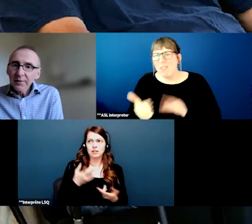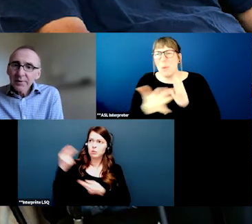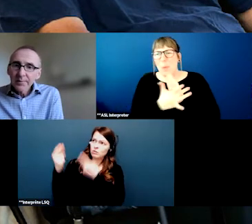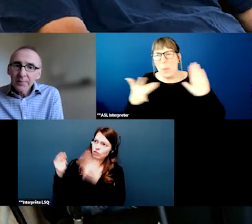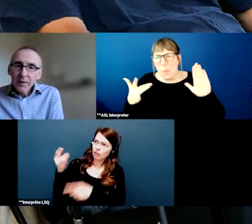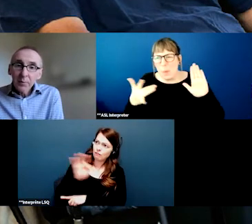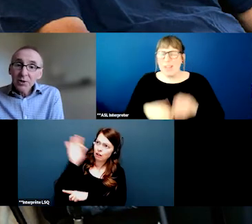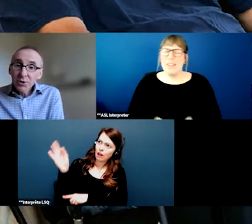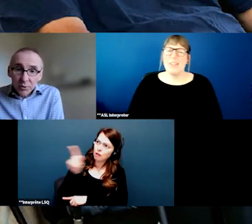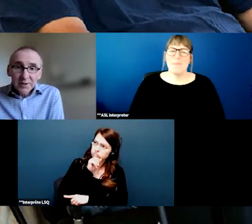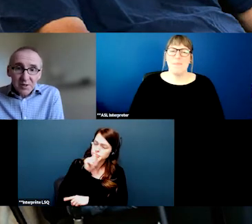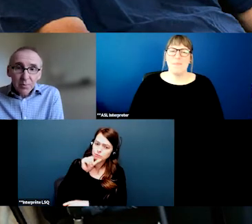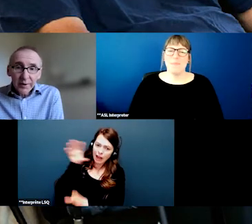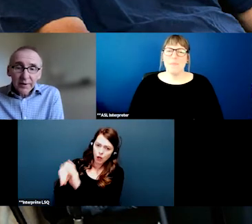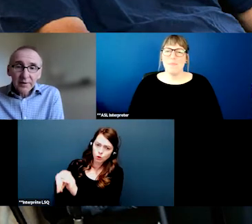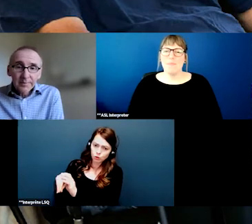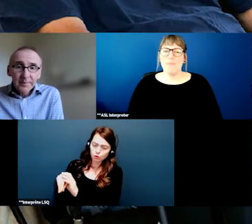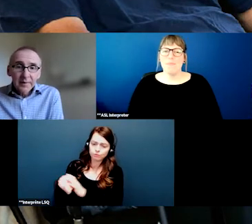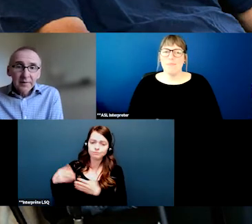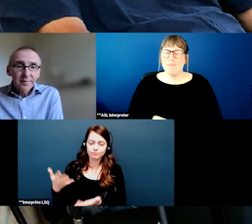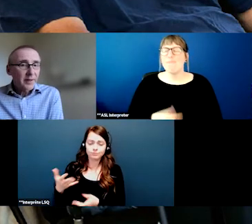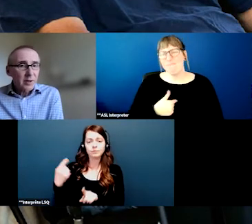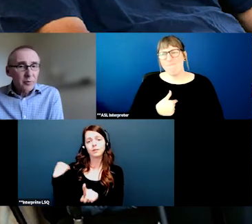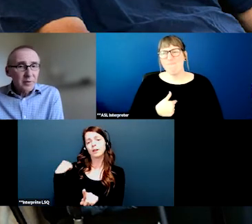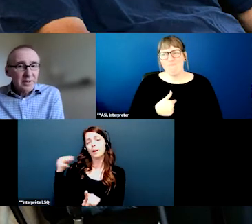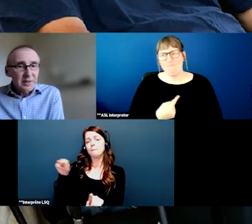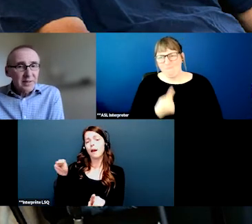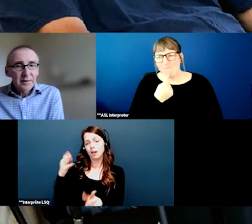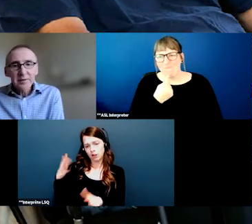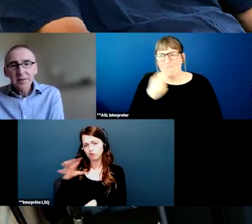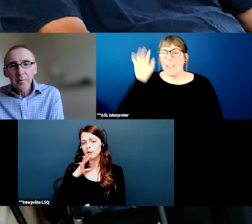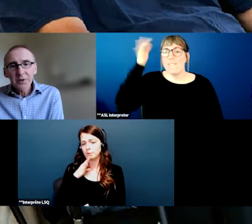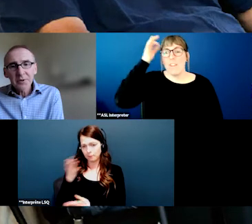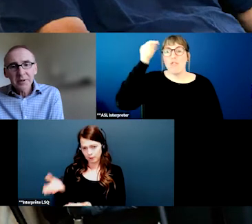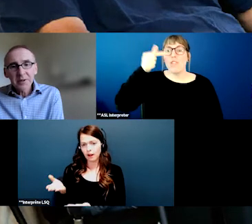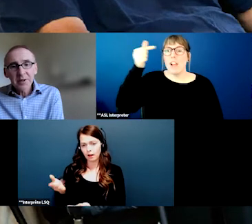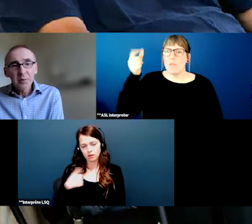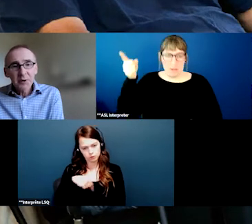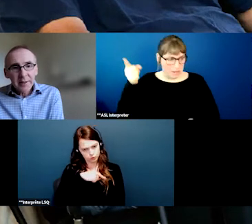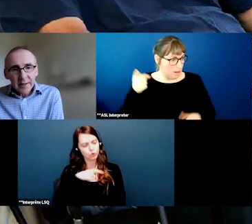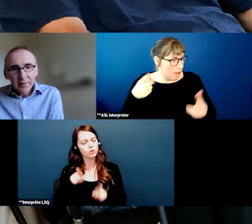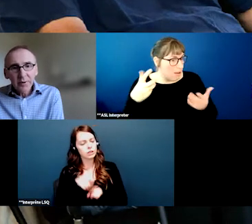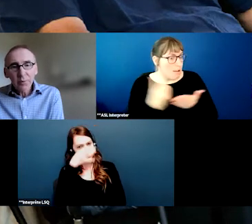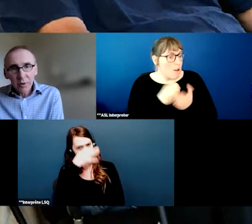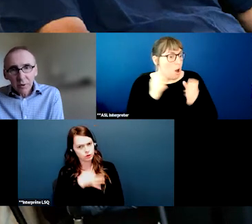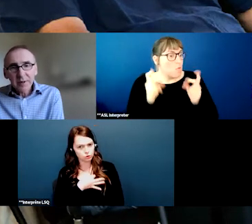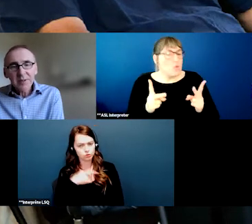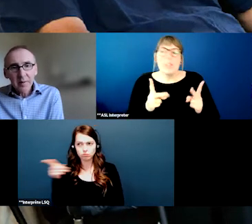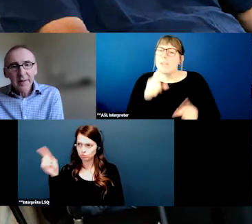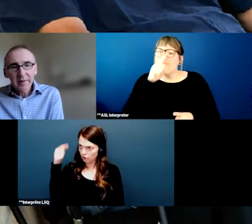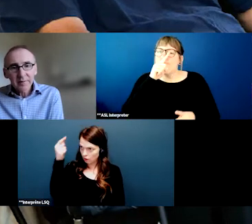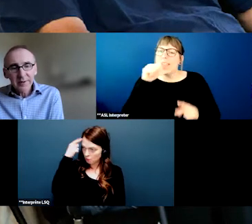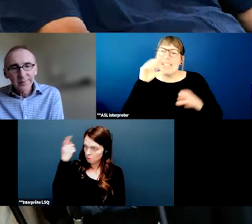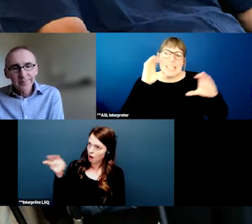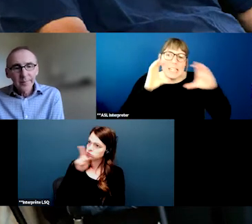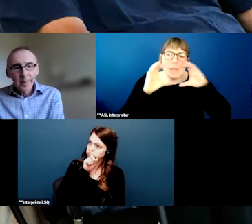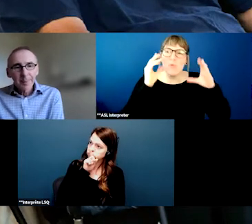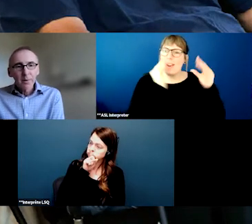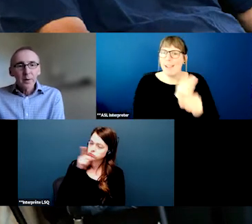speaking about. We too were disappointed that the federal government didn't take this opportunity to communicate their progress on the